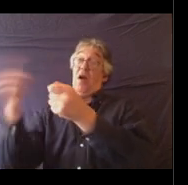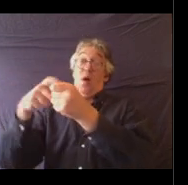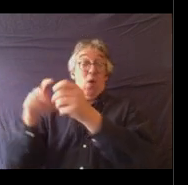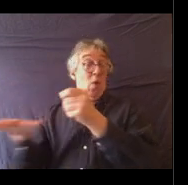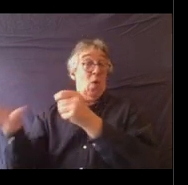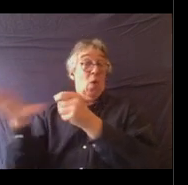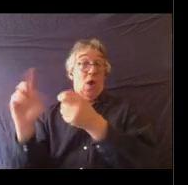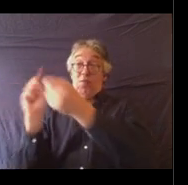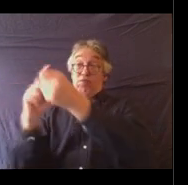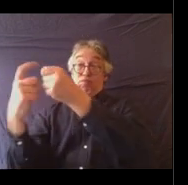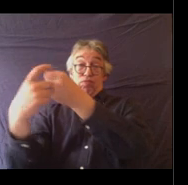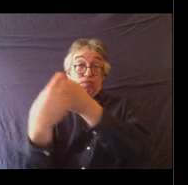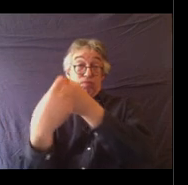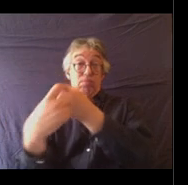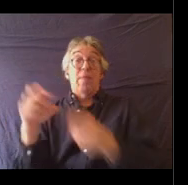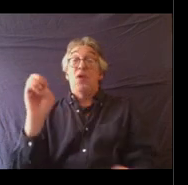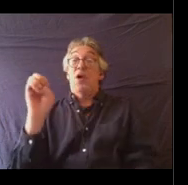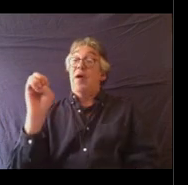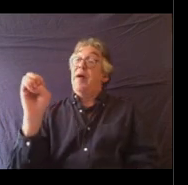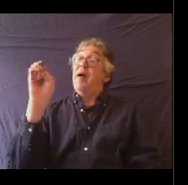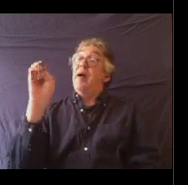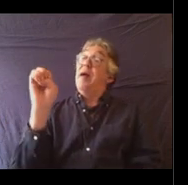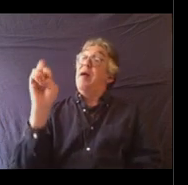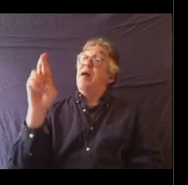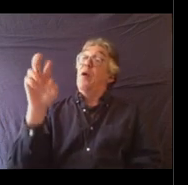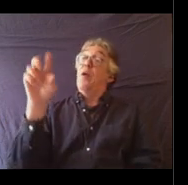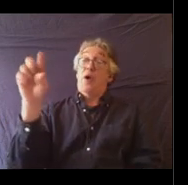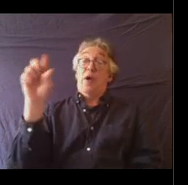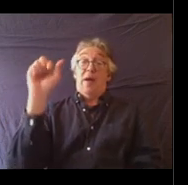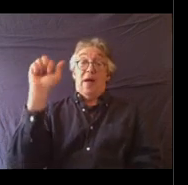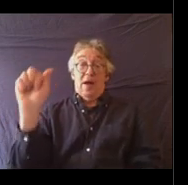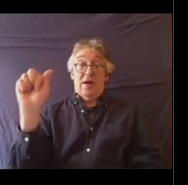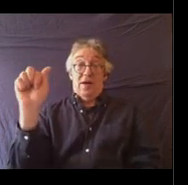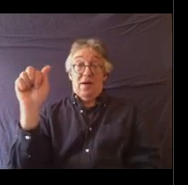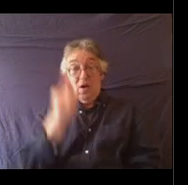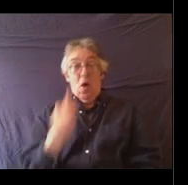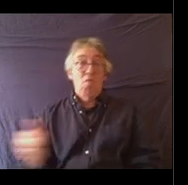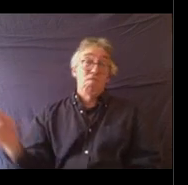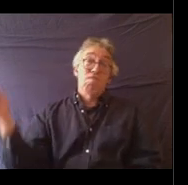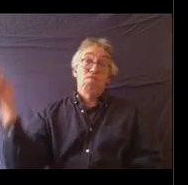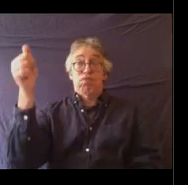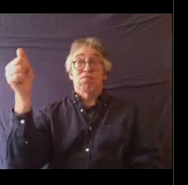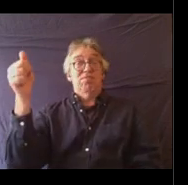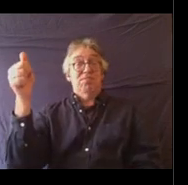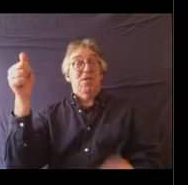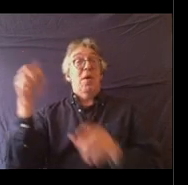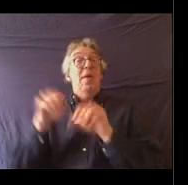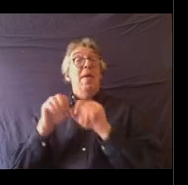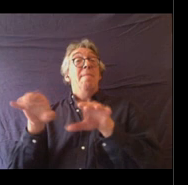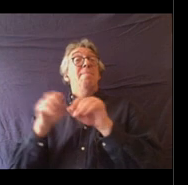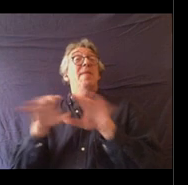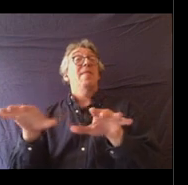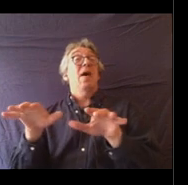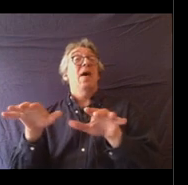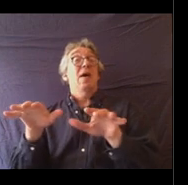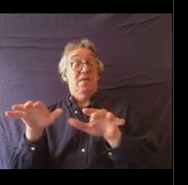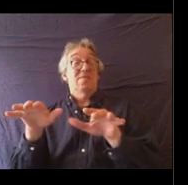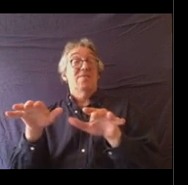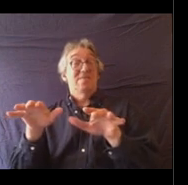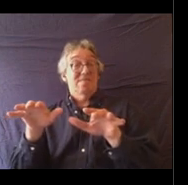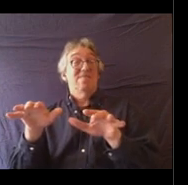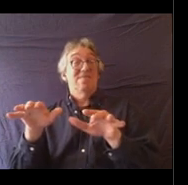which is basically the heads of the regulatory authorities, and they meet in our expert group of ELGA on